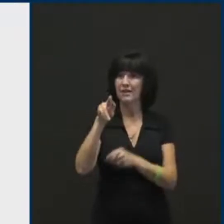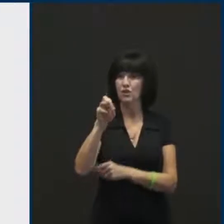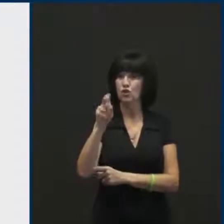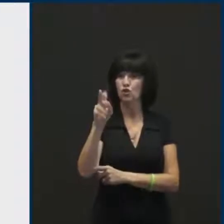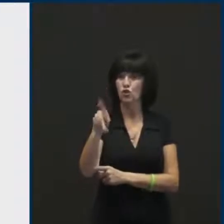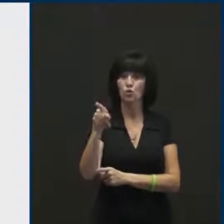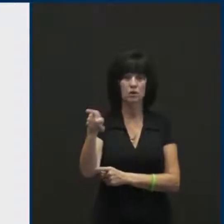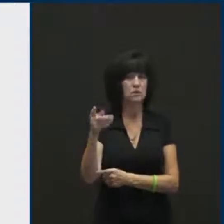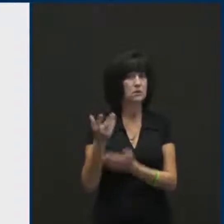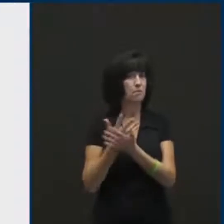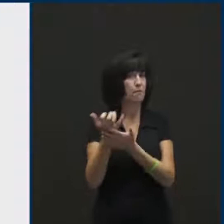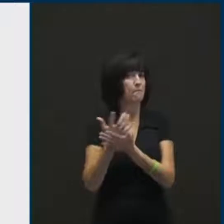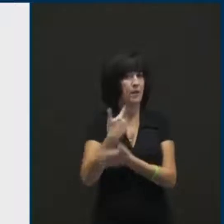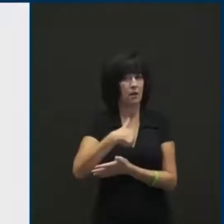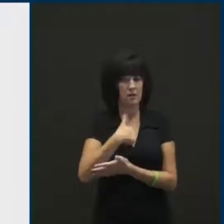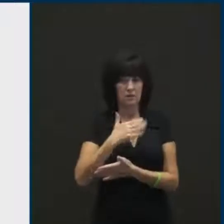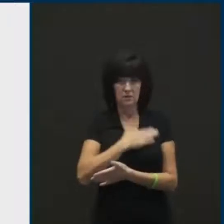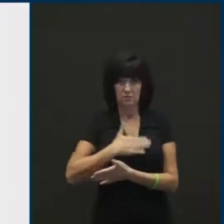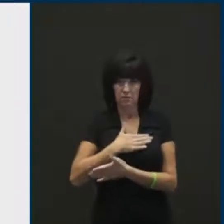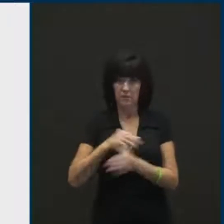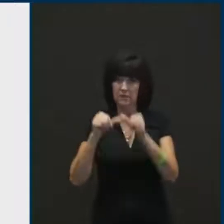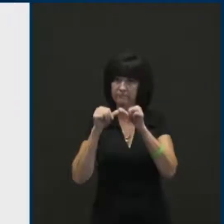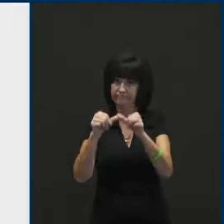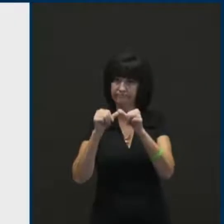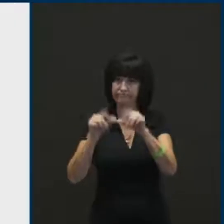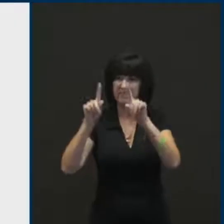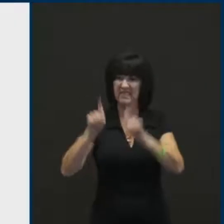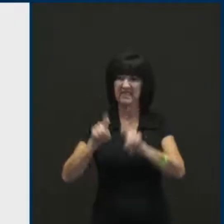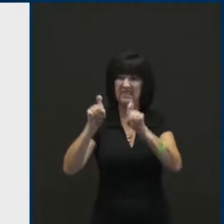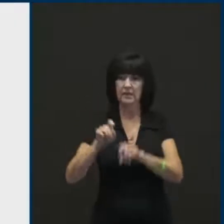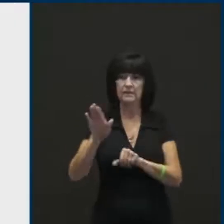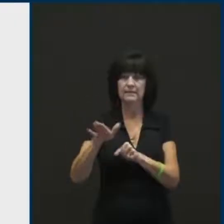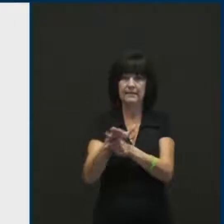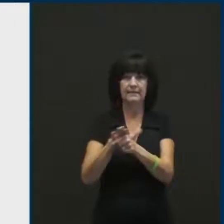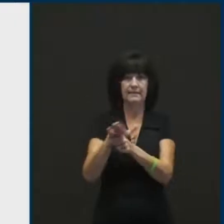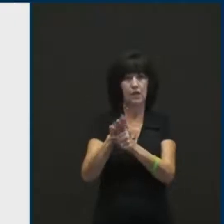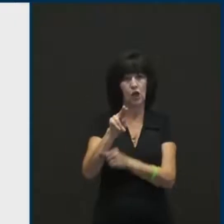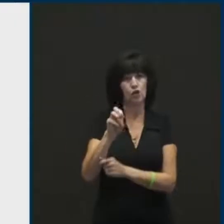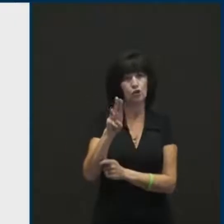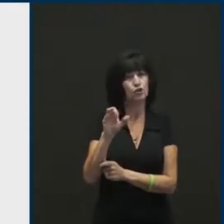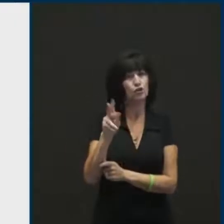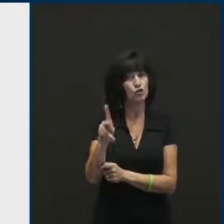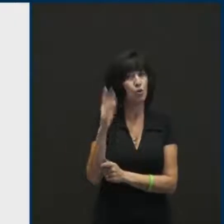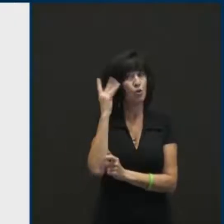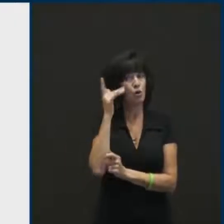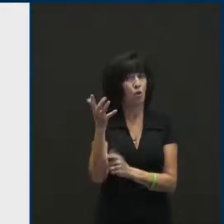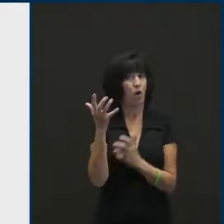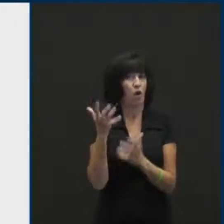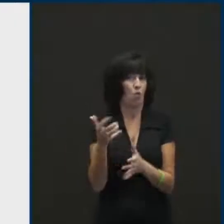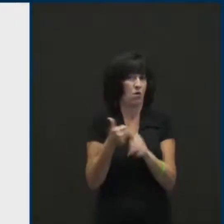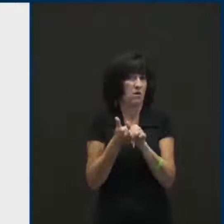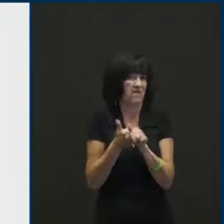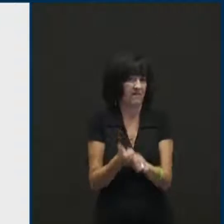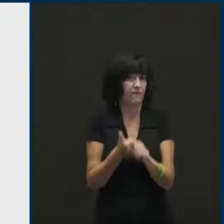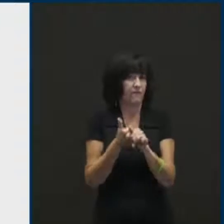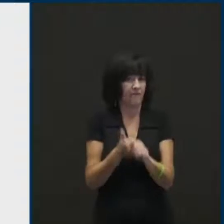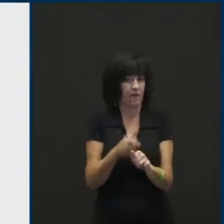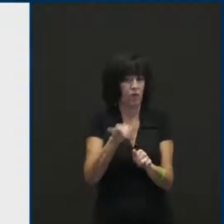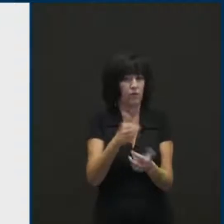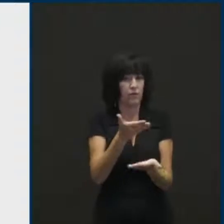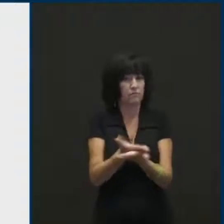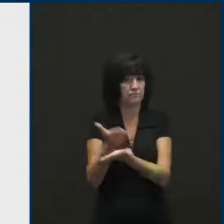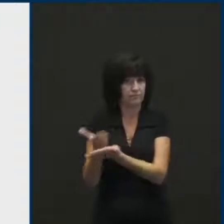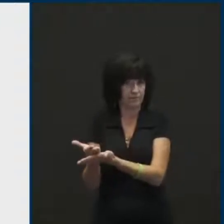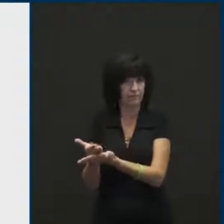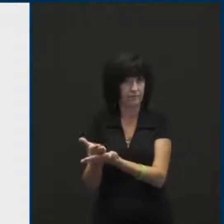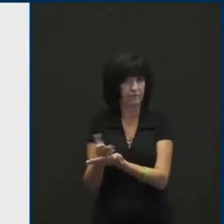in Newark, and we will, so that they can follow those indices. And in particular, they have